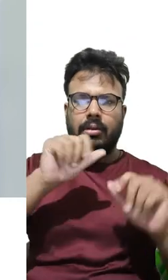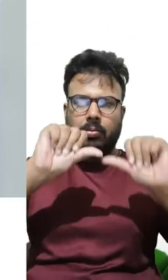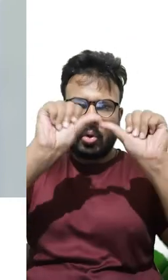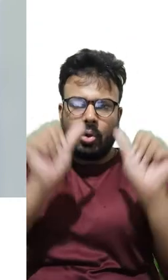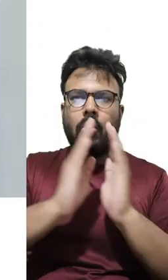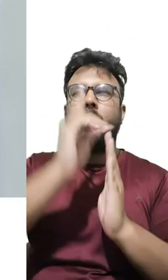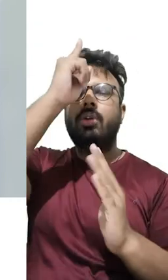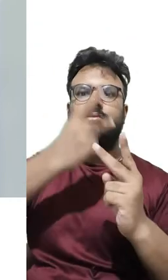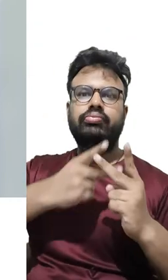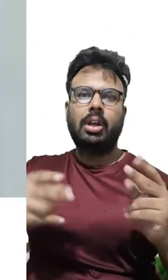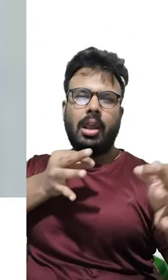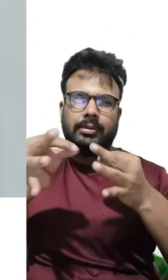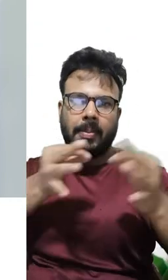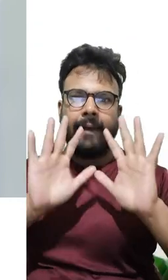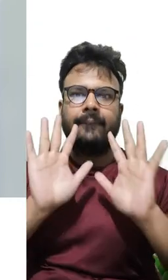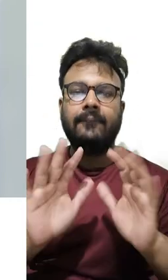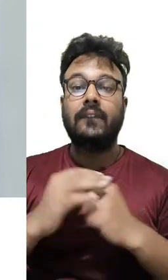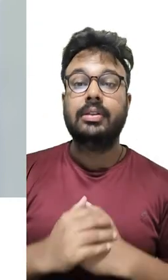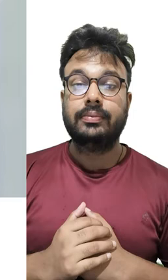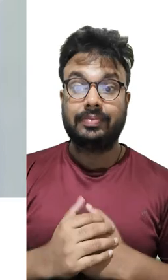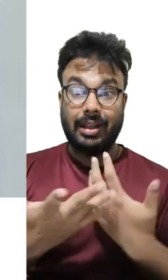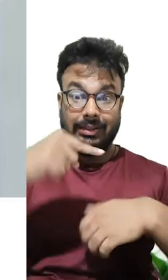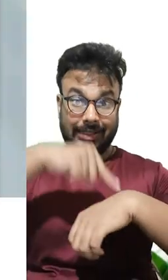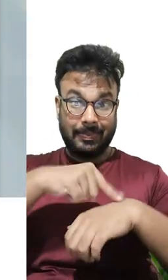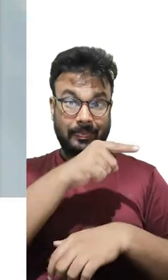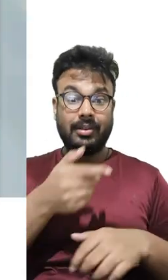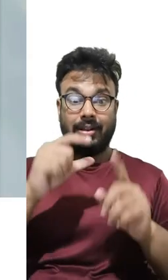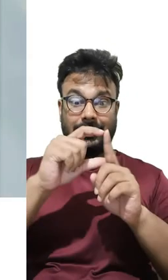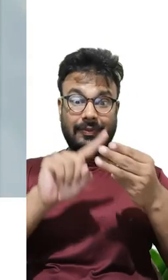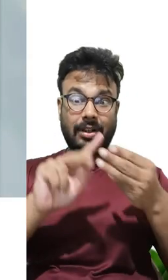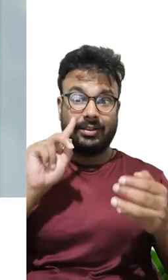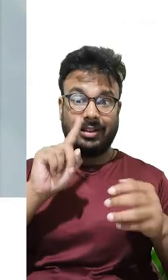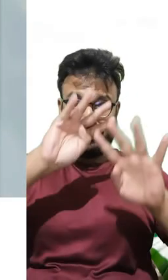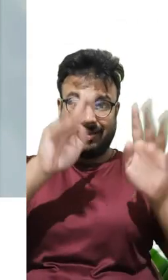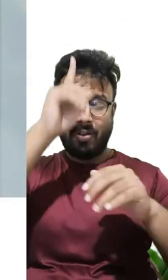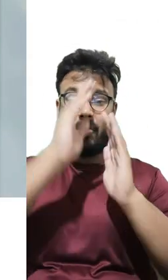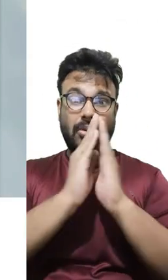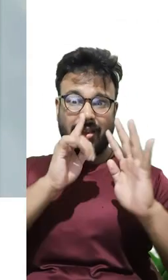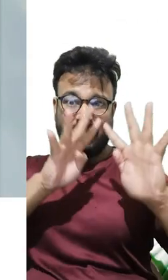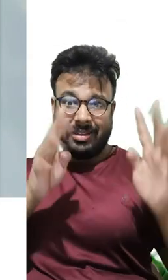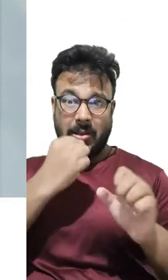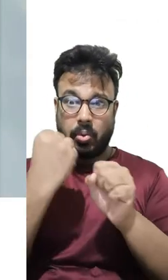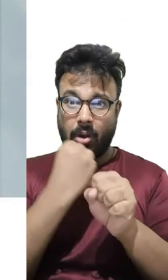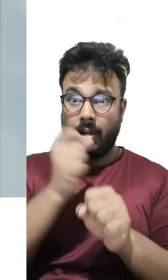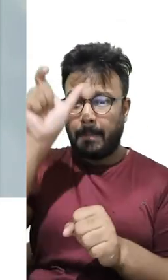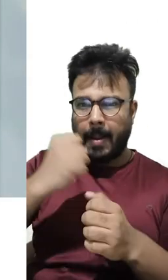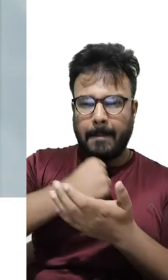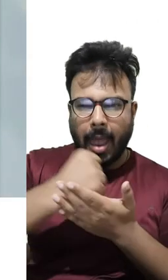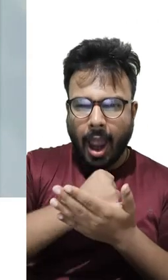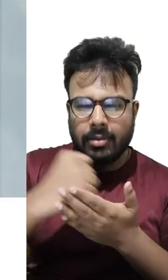how much it differs from conventional representations of the goddess. While Devi is an early work in Bhupen's practice,